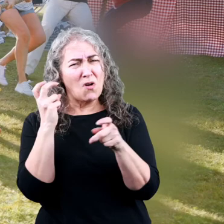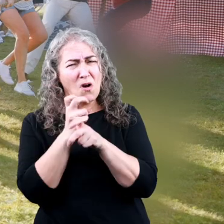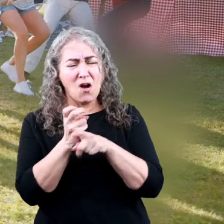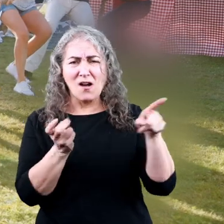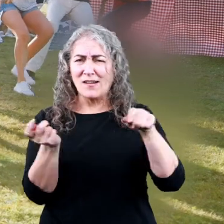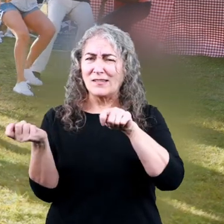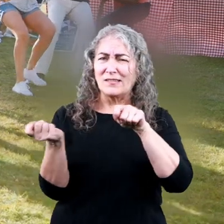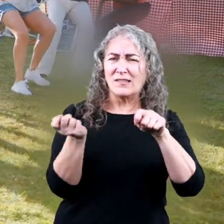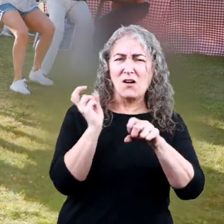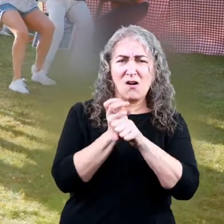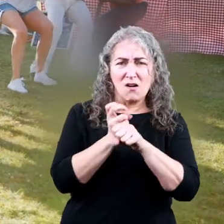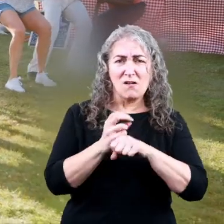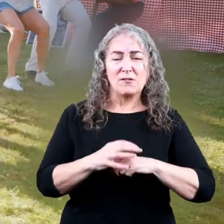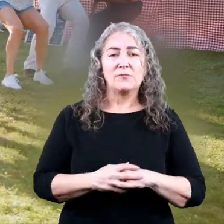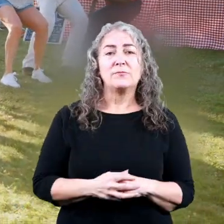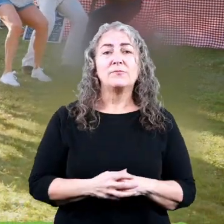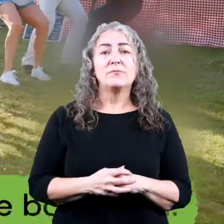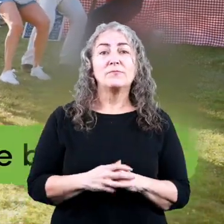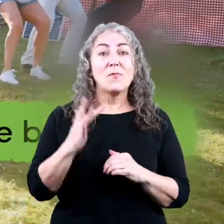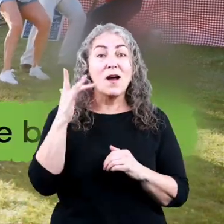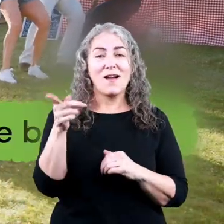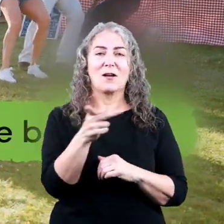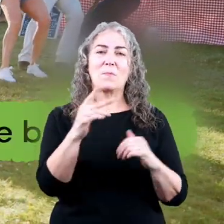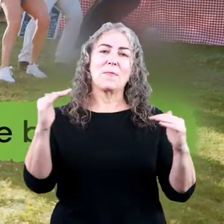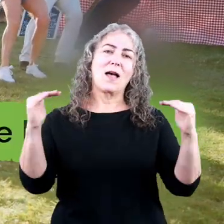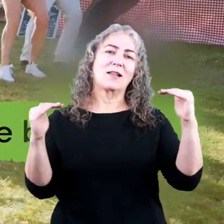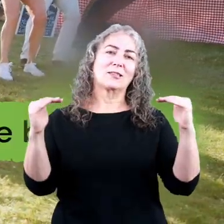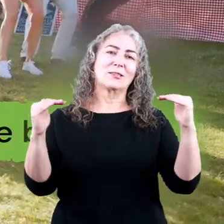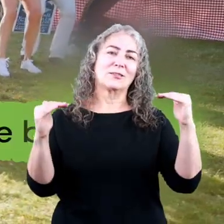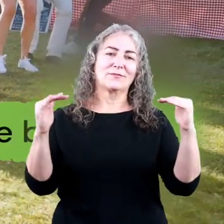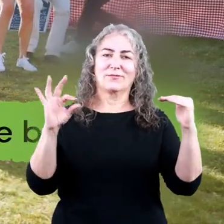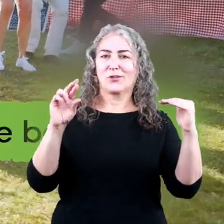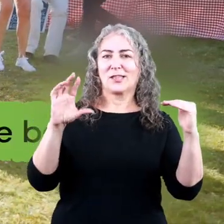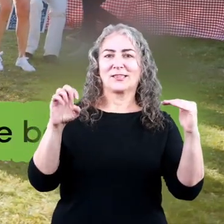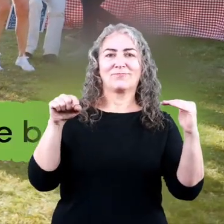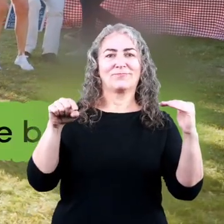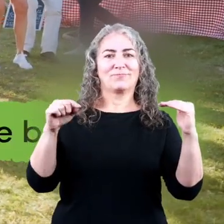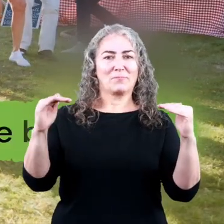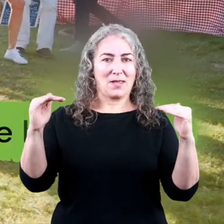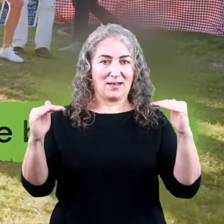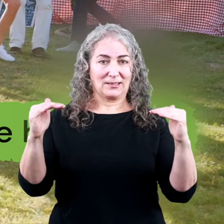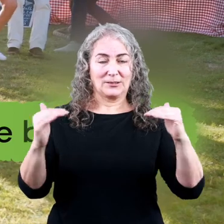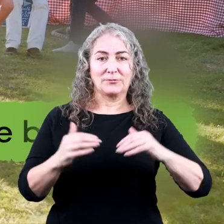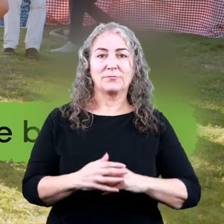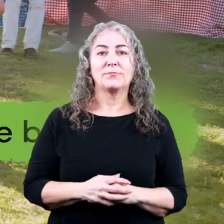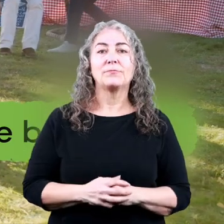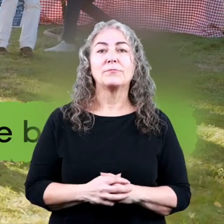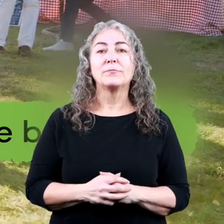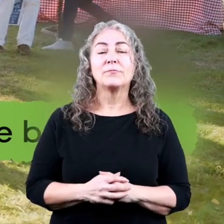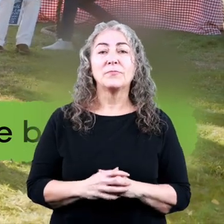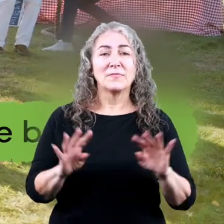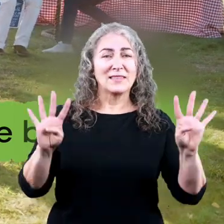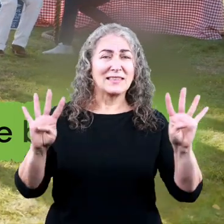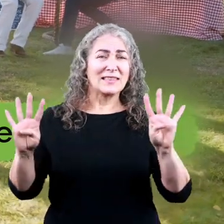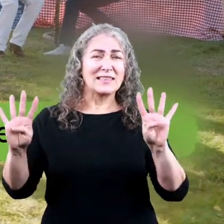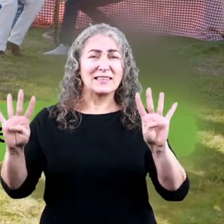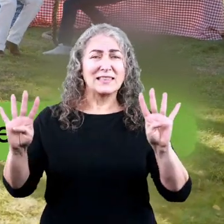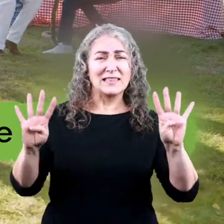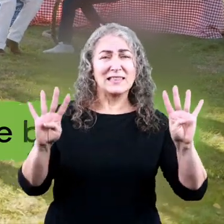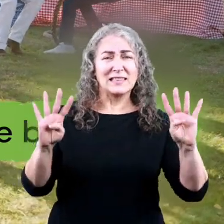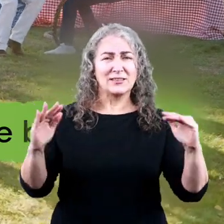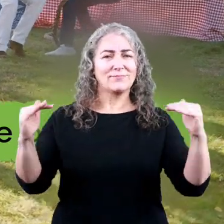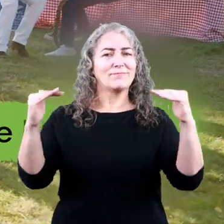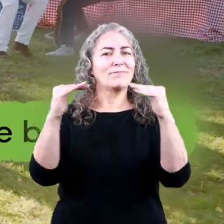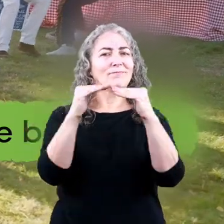very hard? That's because the forces are balanced. That means that the forces on both sides of the